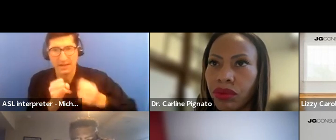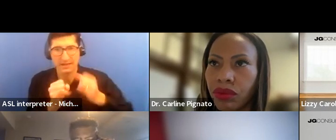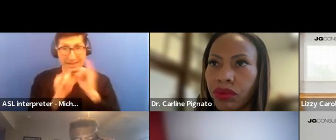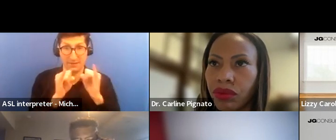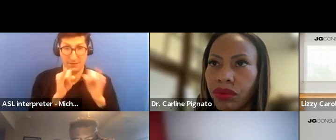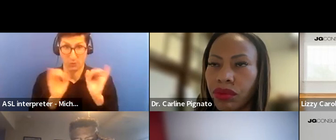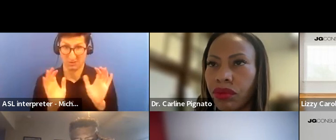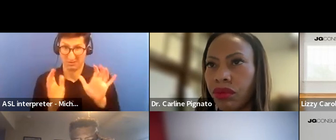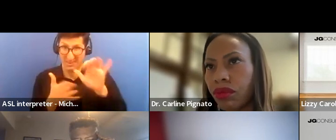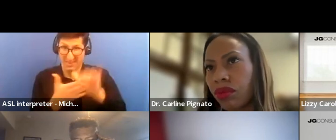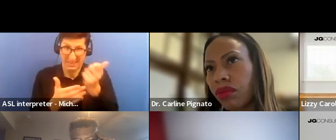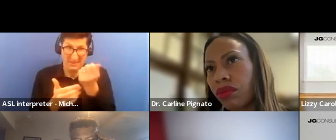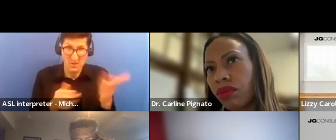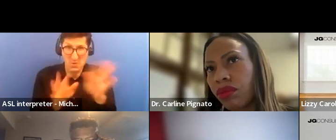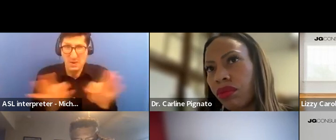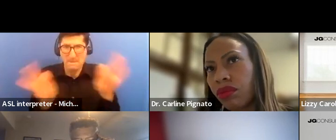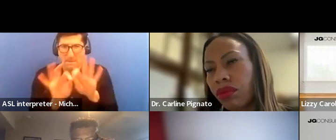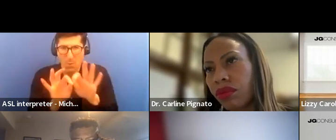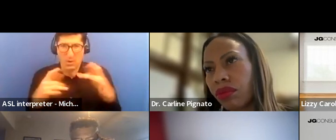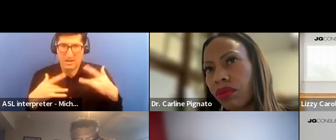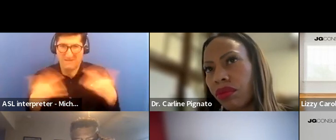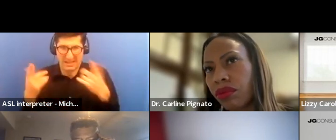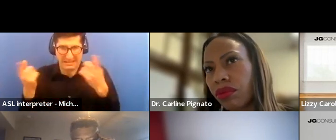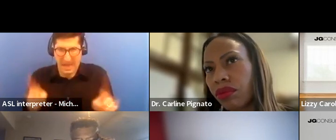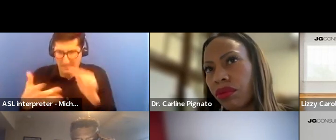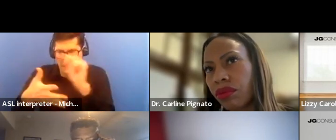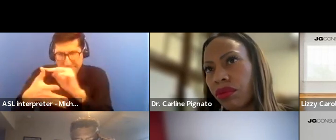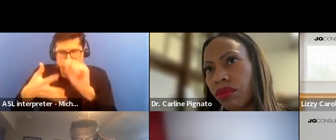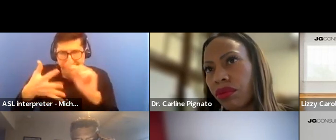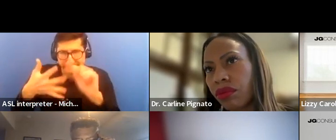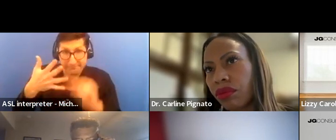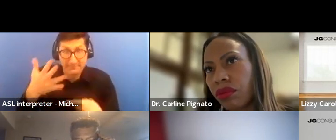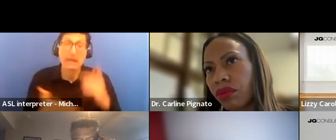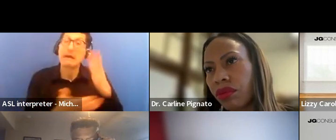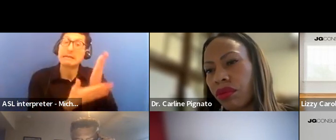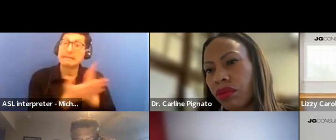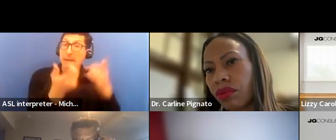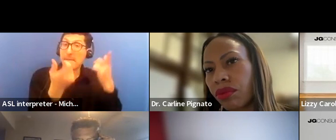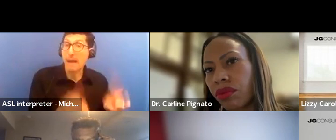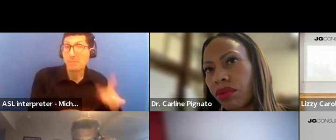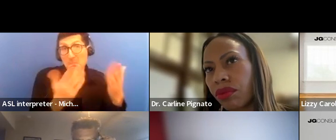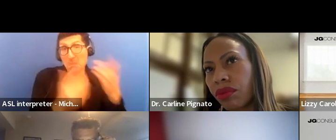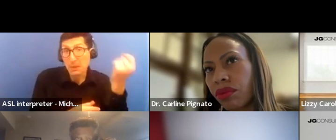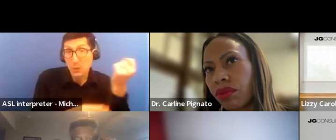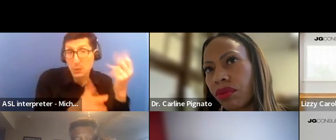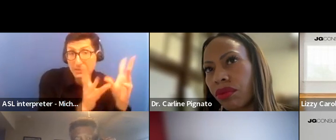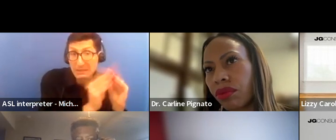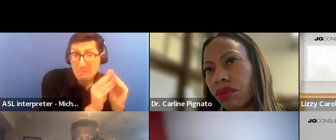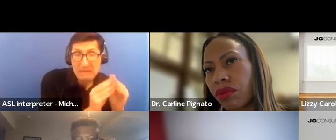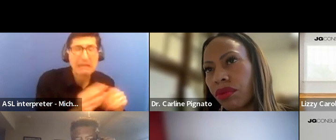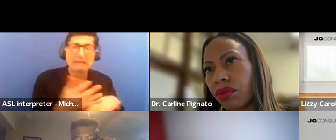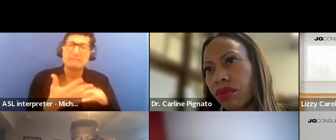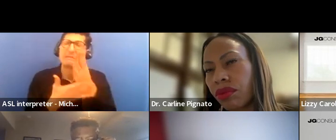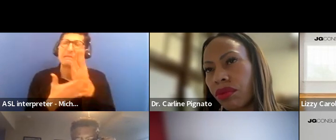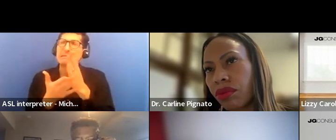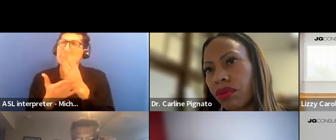major benchmarks that we have. We may do some of them on our Tuesday meetings. We may have to lock down other block of